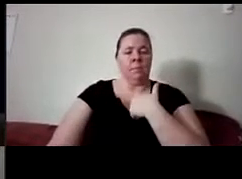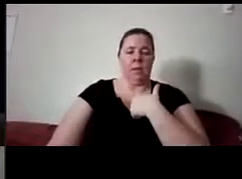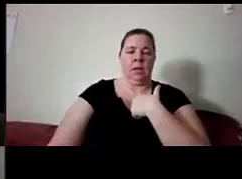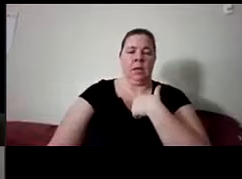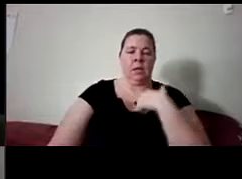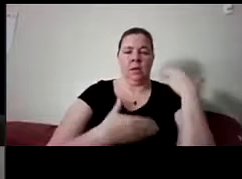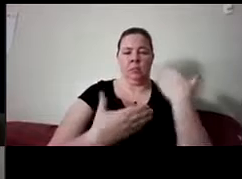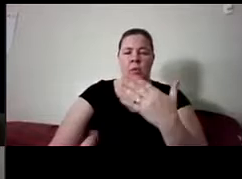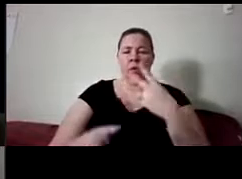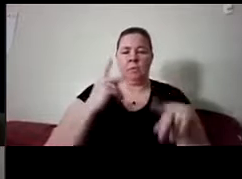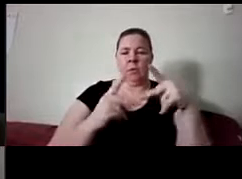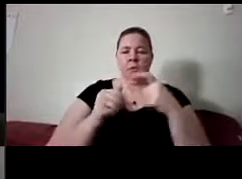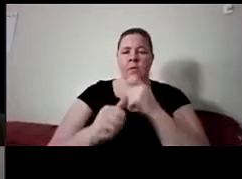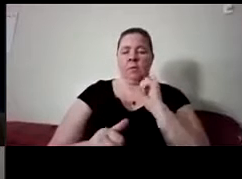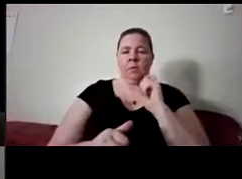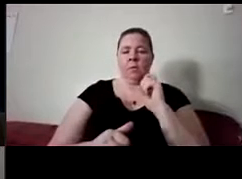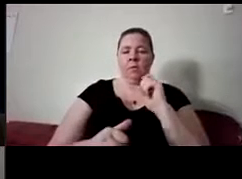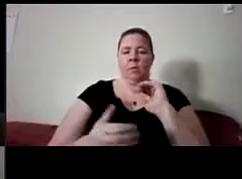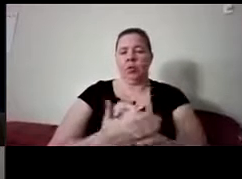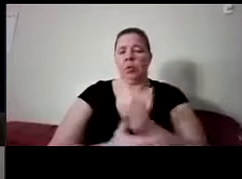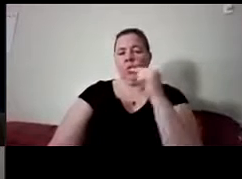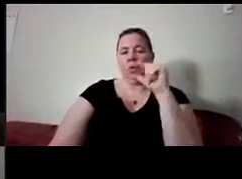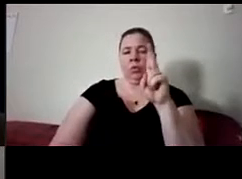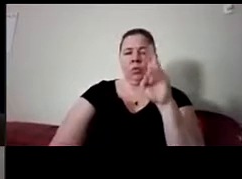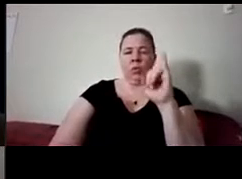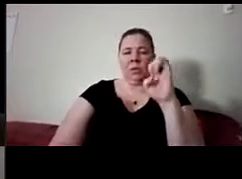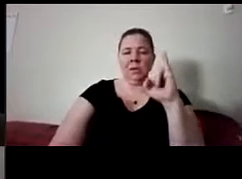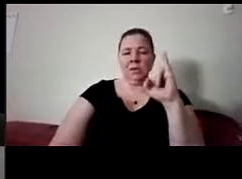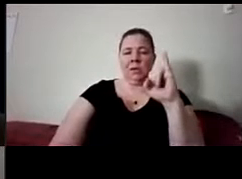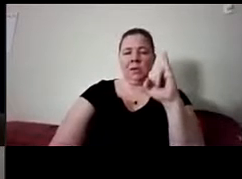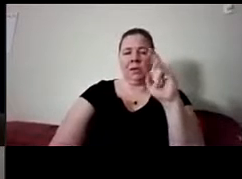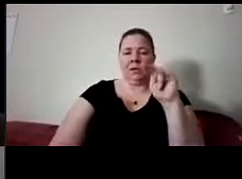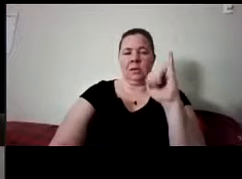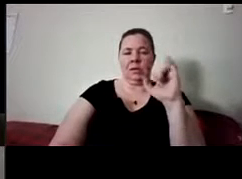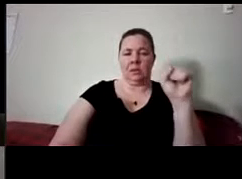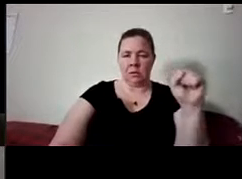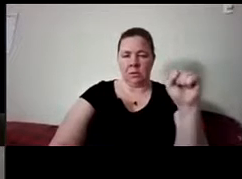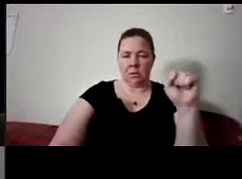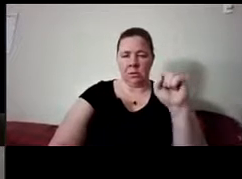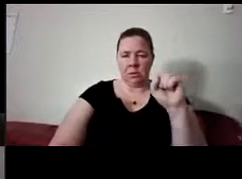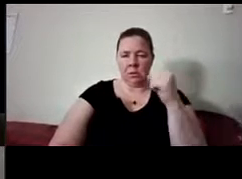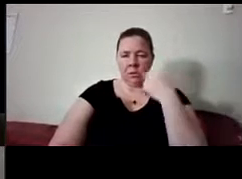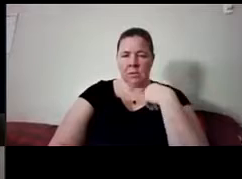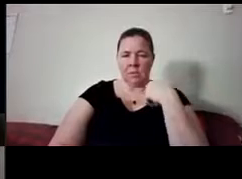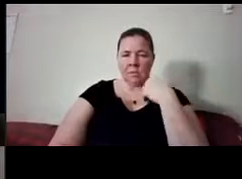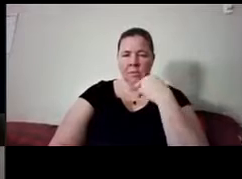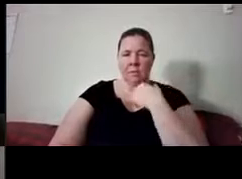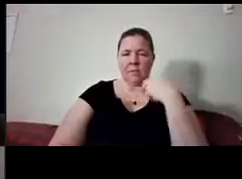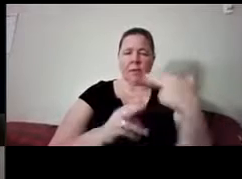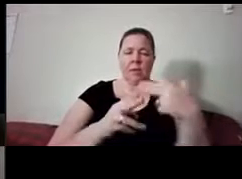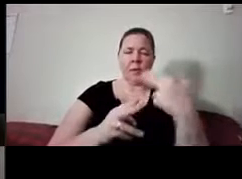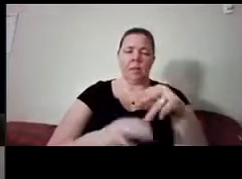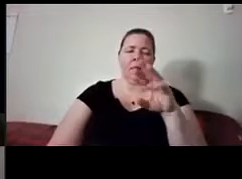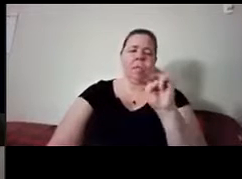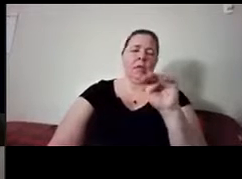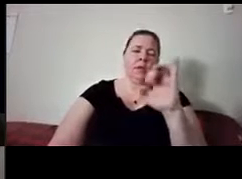people, my people from Equatorial Guinea to the business? Right. So I'm sorry, I missed your name because I'm saying D and M. My name is Michael Ojongtambia,